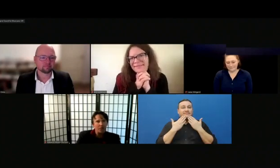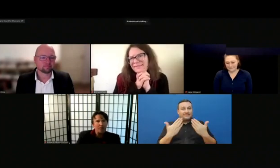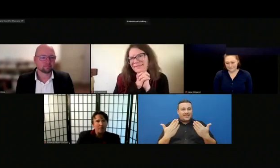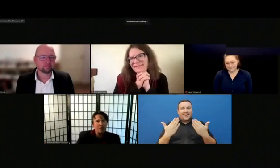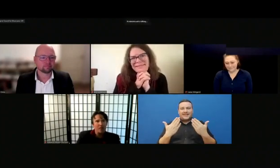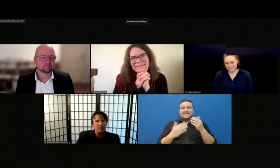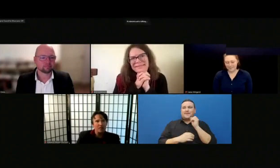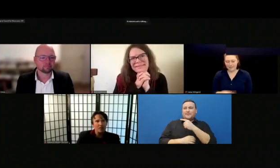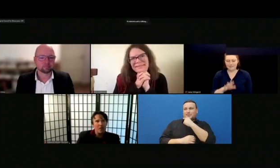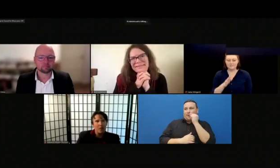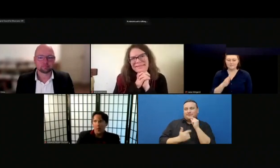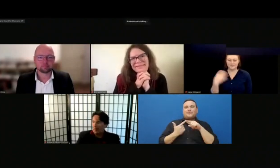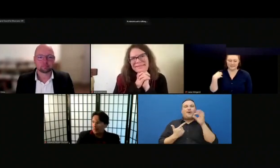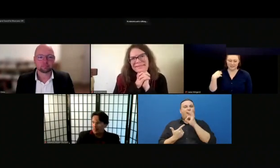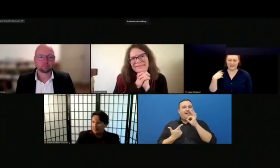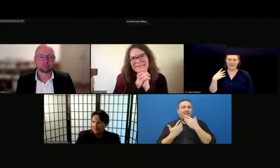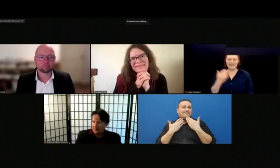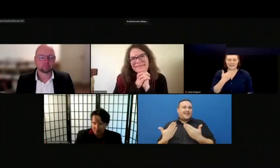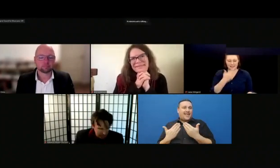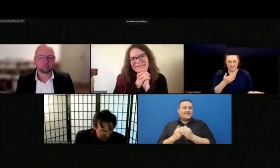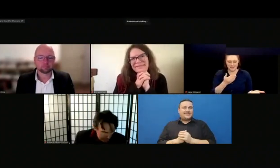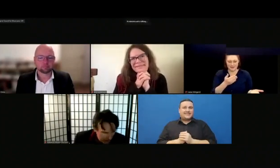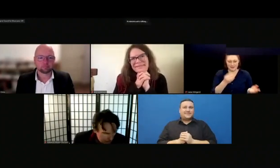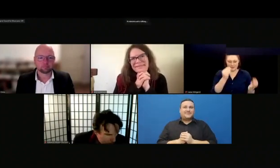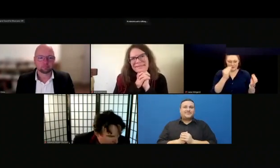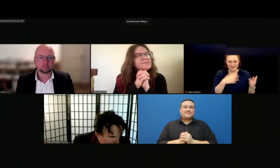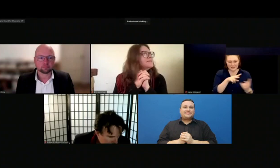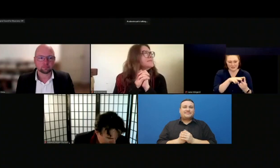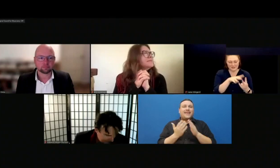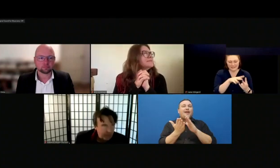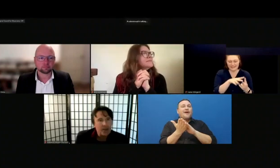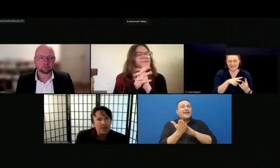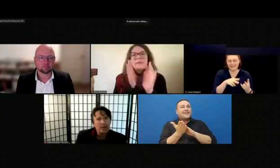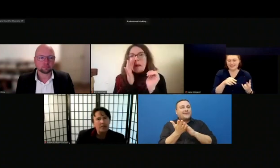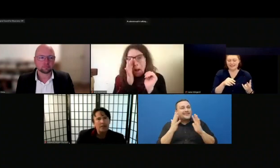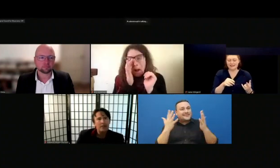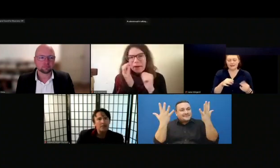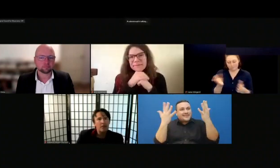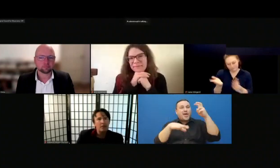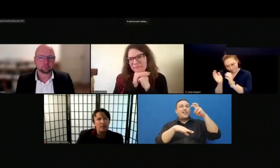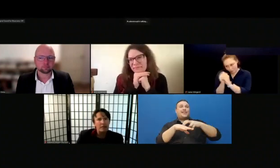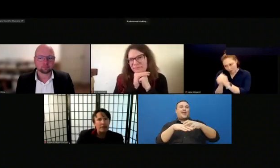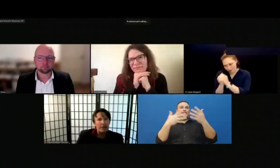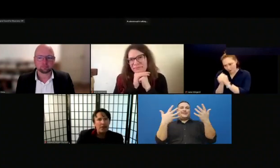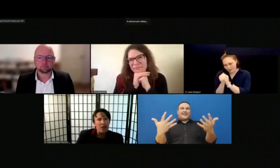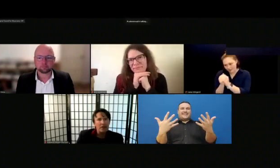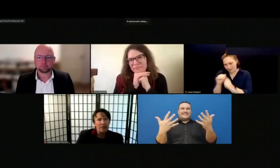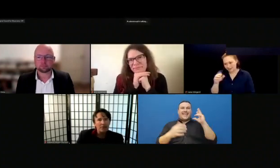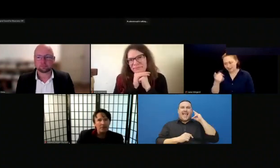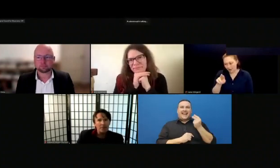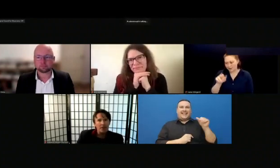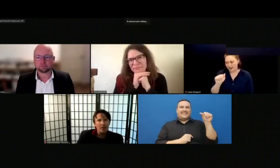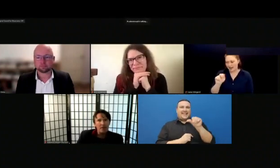Thank you very much, Professor Özrek and Dr. Olga Kapirci, and congratulations to you, Dr.